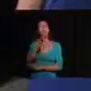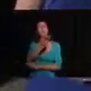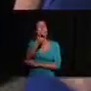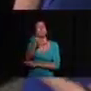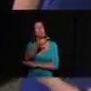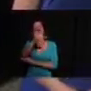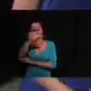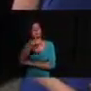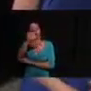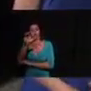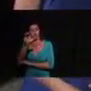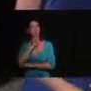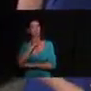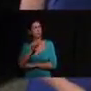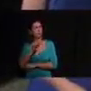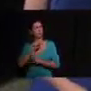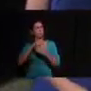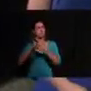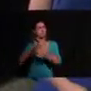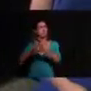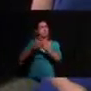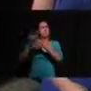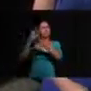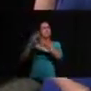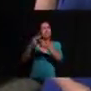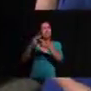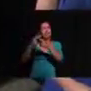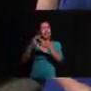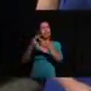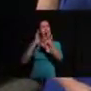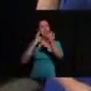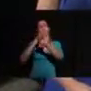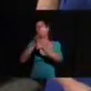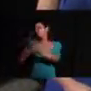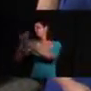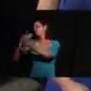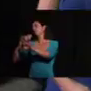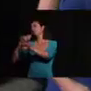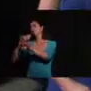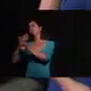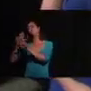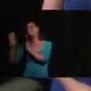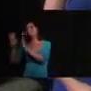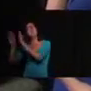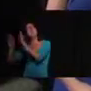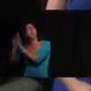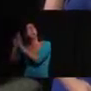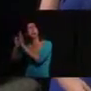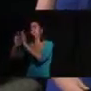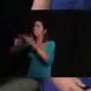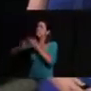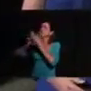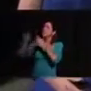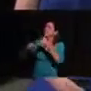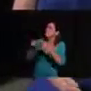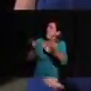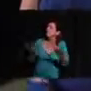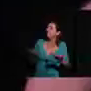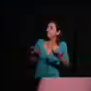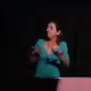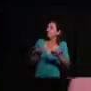name. Now, I guess it would be interesting for the viewers to have a little history about the organization. Can you tell us where it all started? Yes,